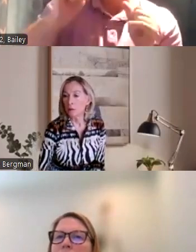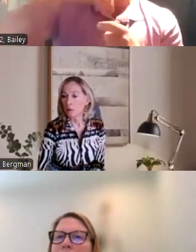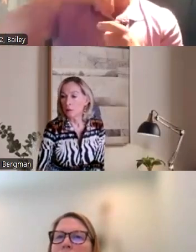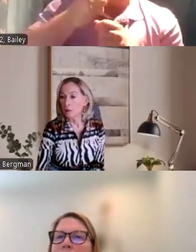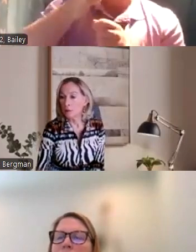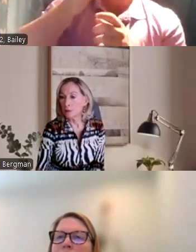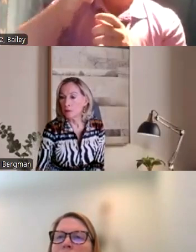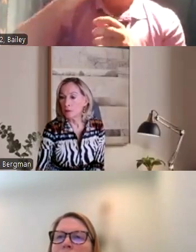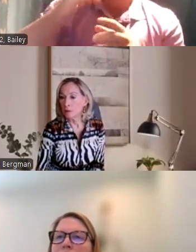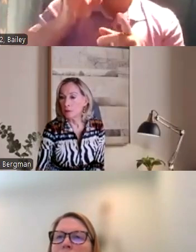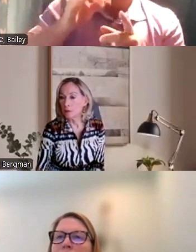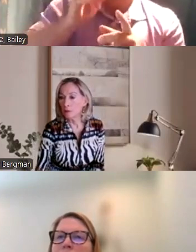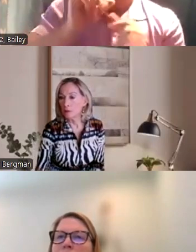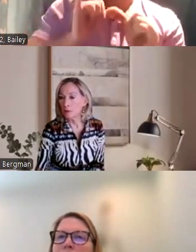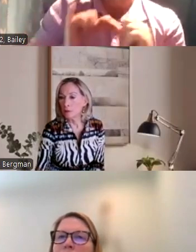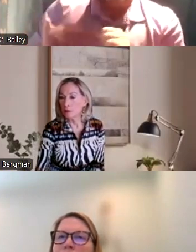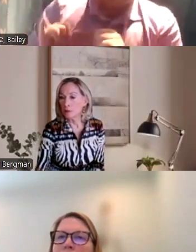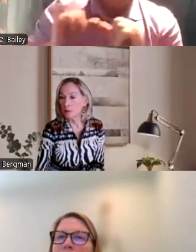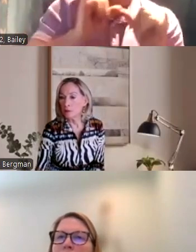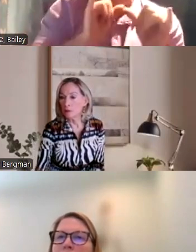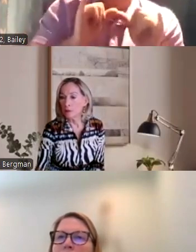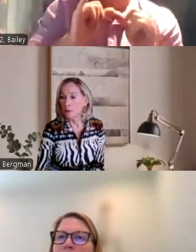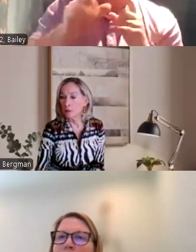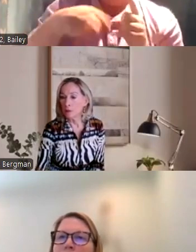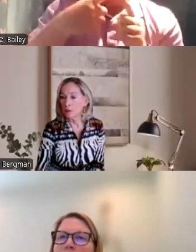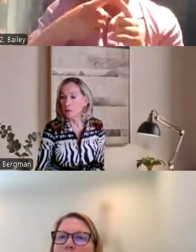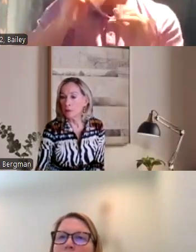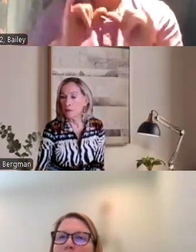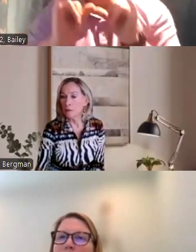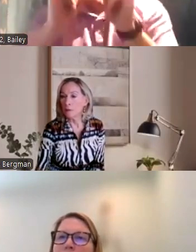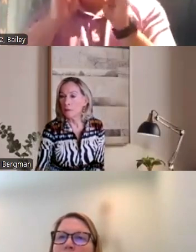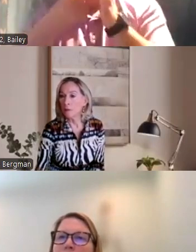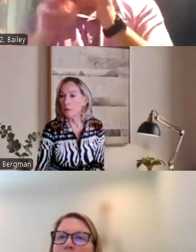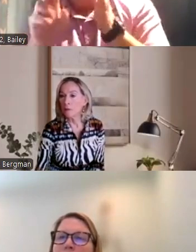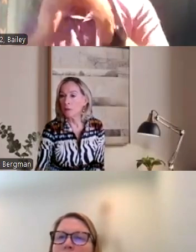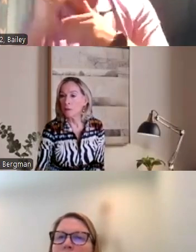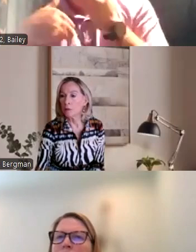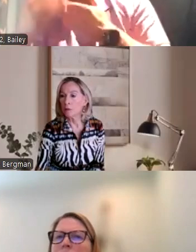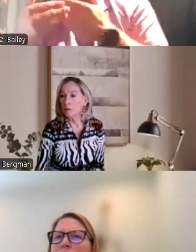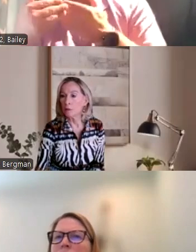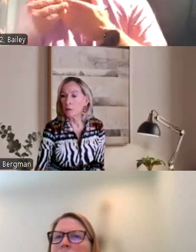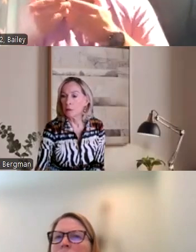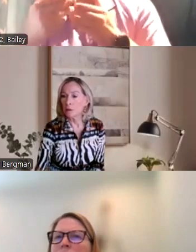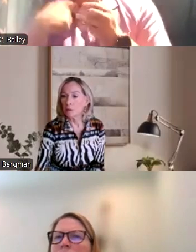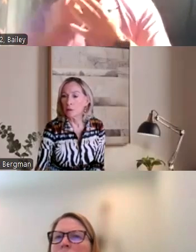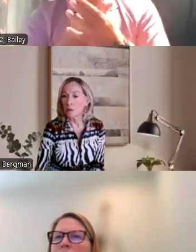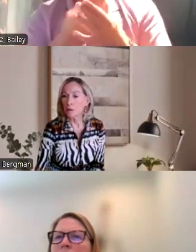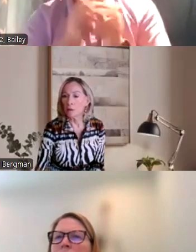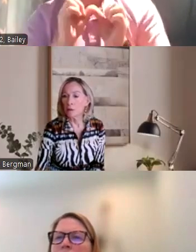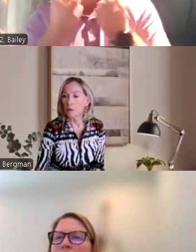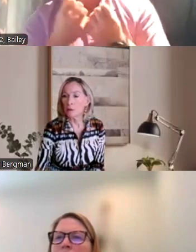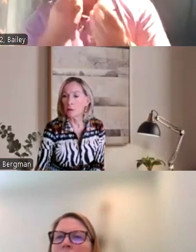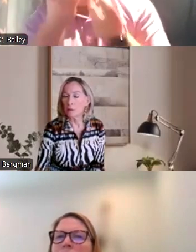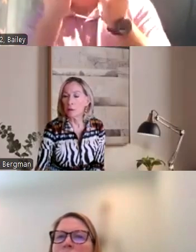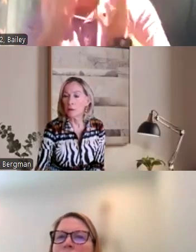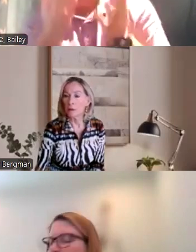platform, and once they're on one standardized platform, then we can standardize the referral processes, work with our partner agencies and providers to show